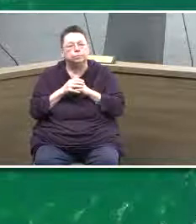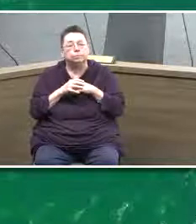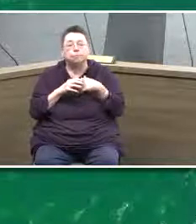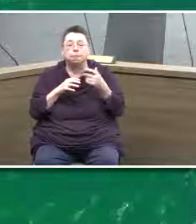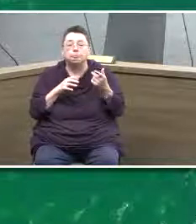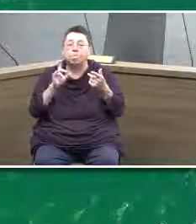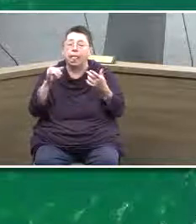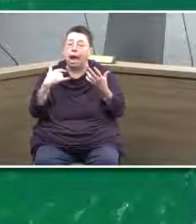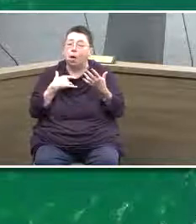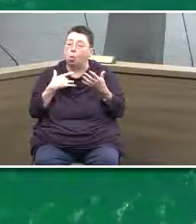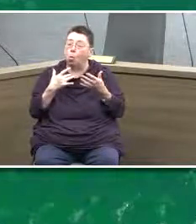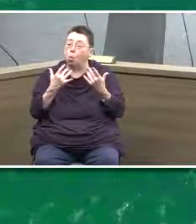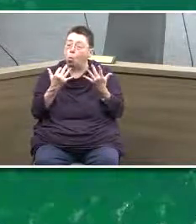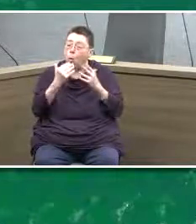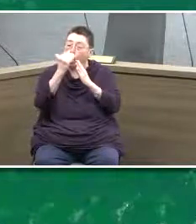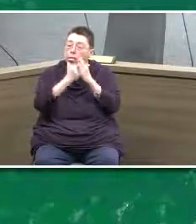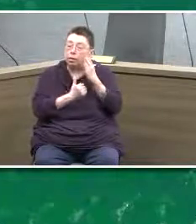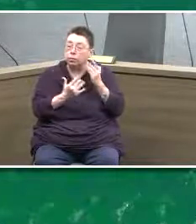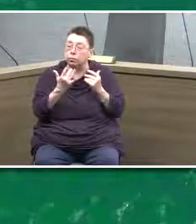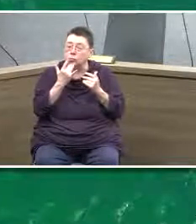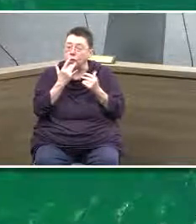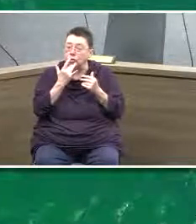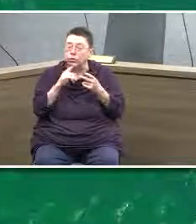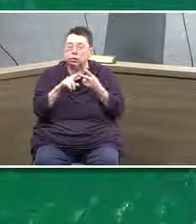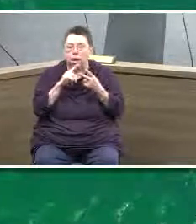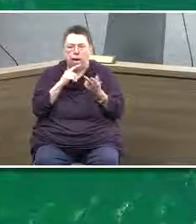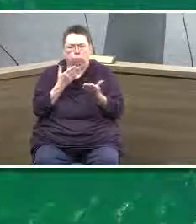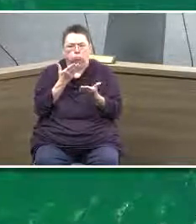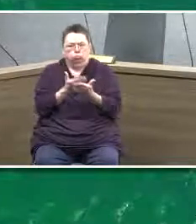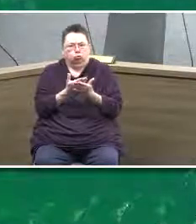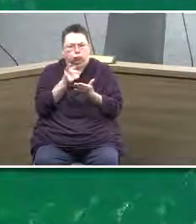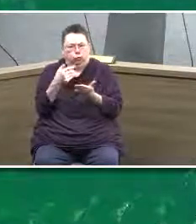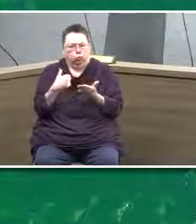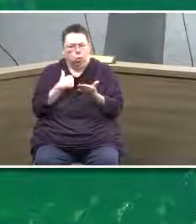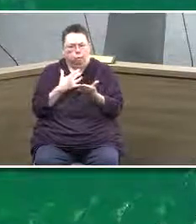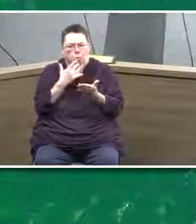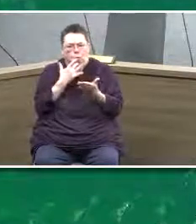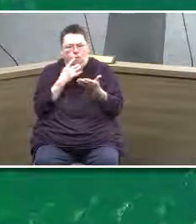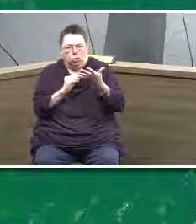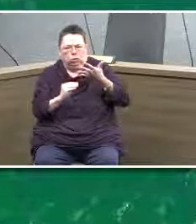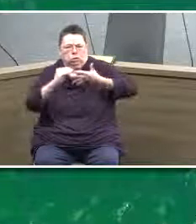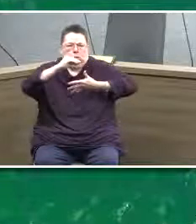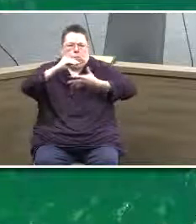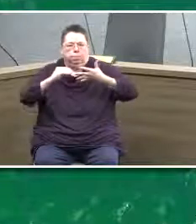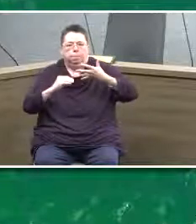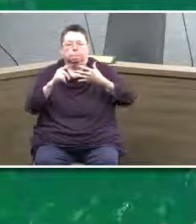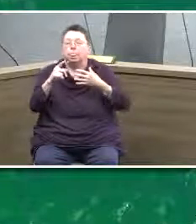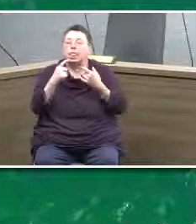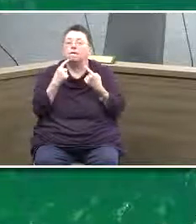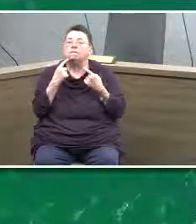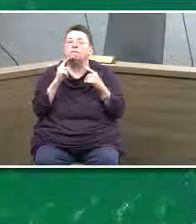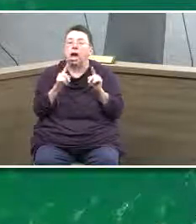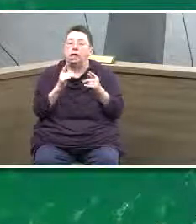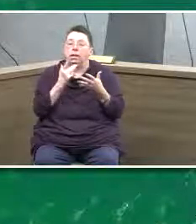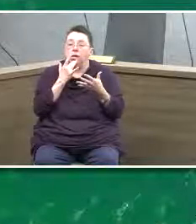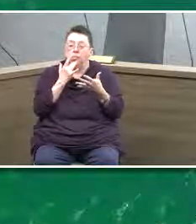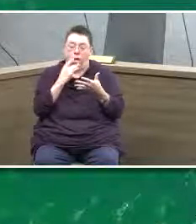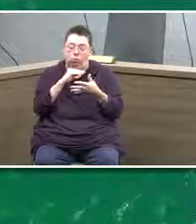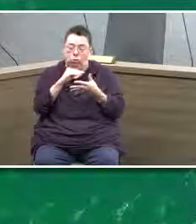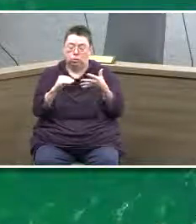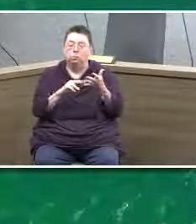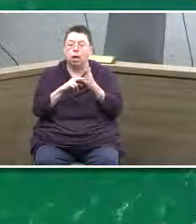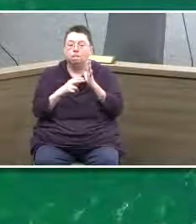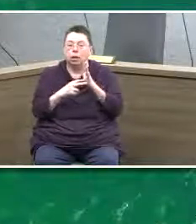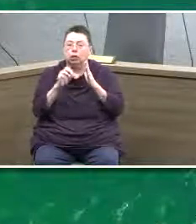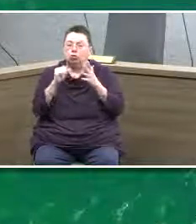Waitlist preferences and verification of preferences. The following preferences offer